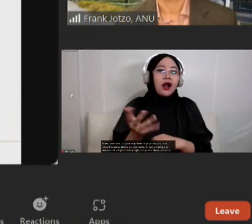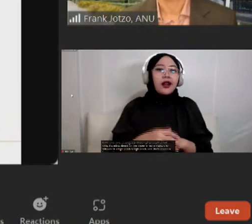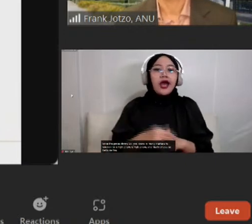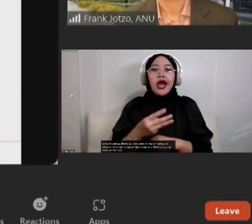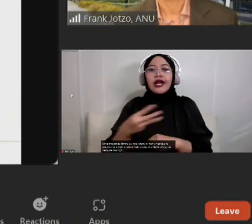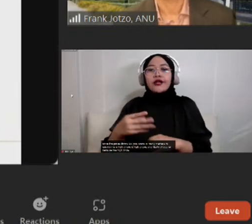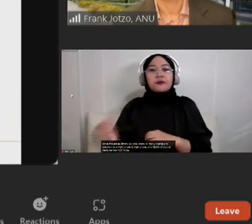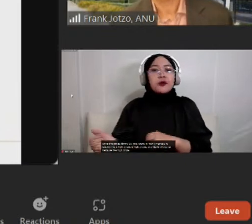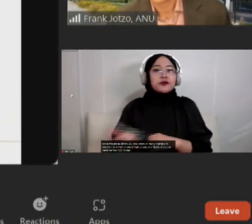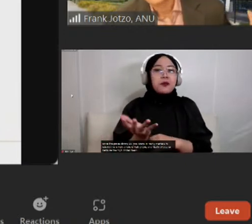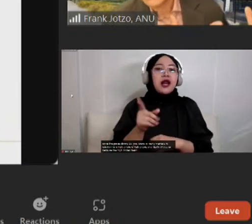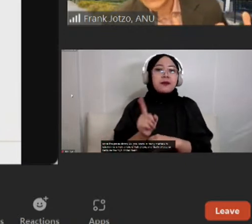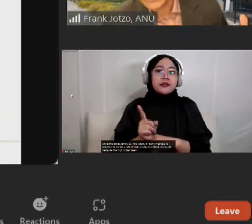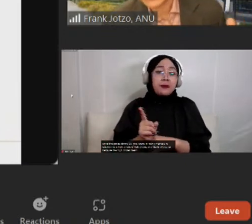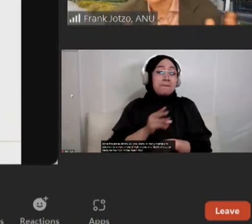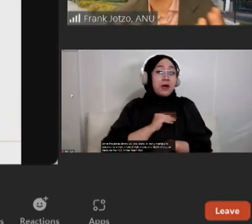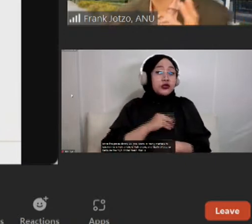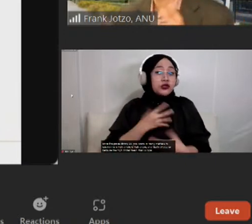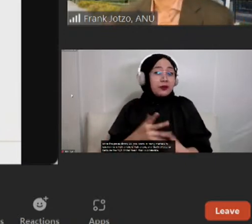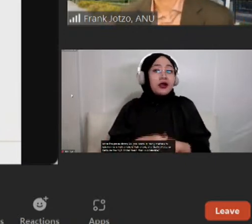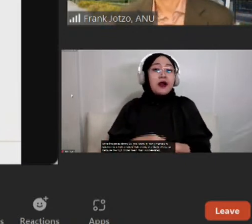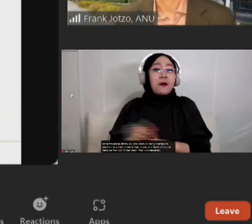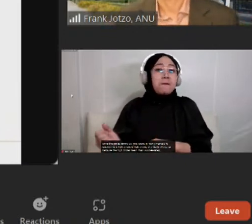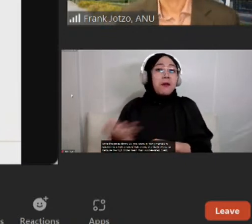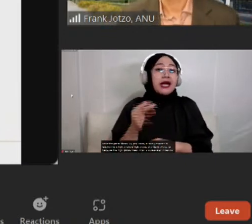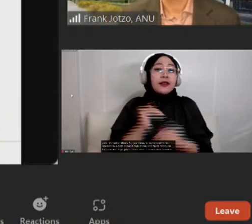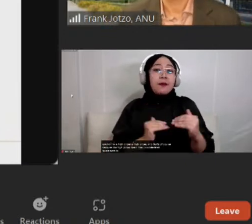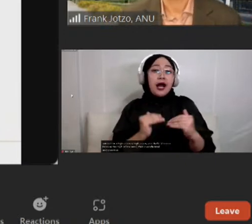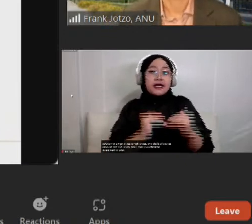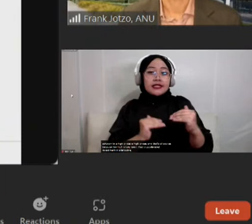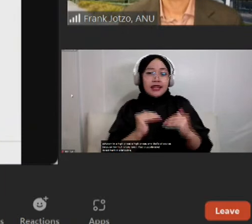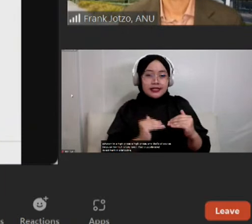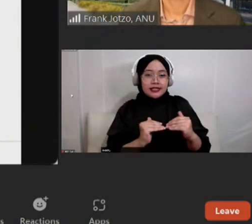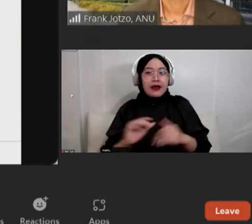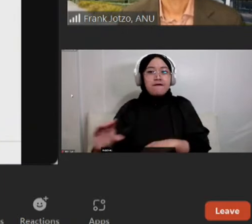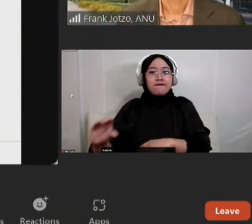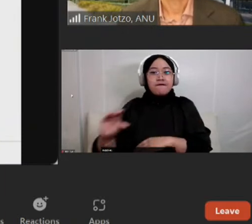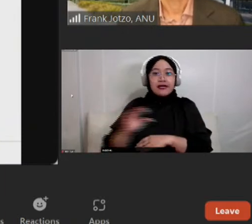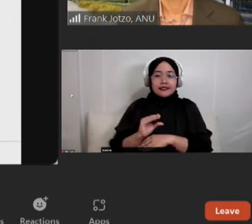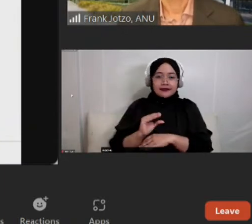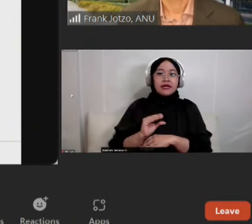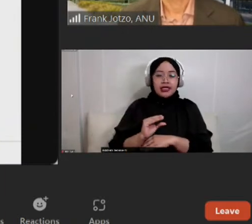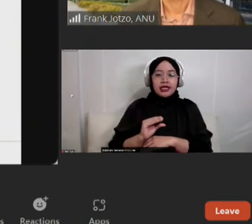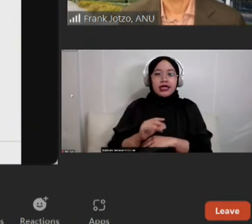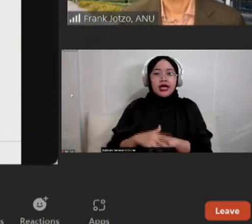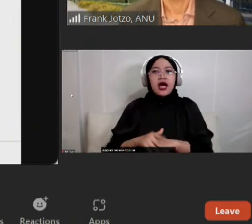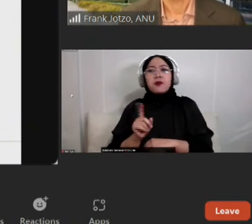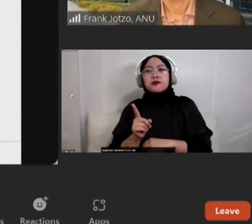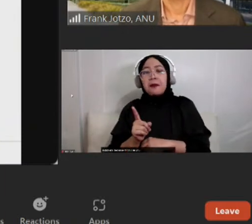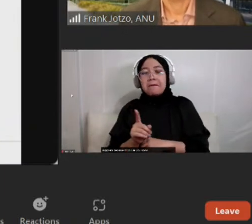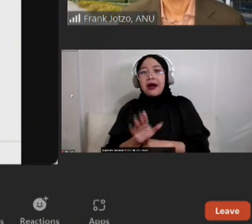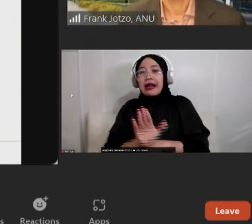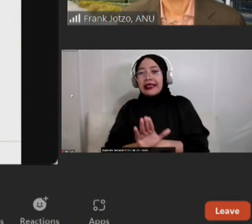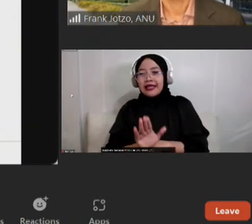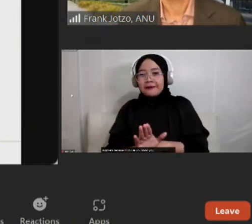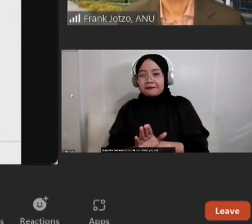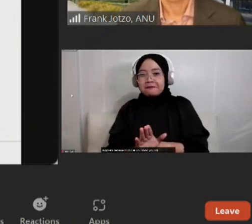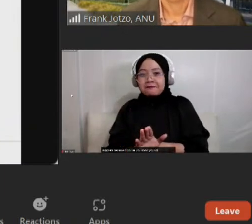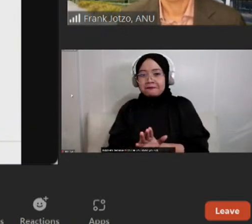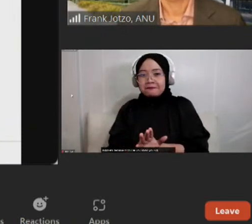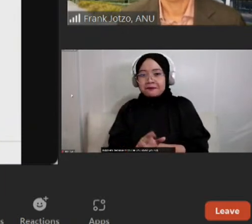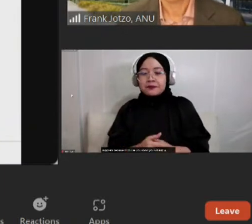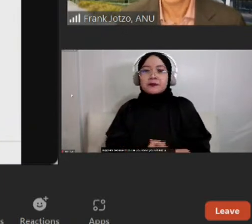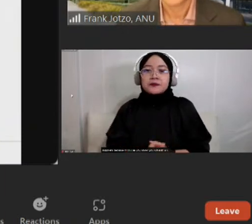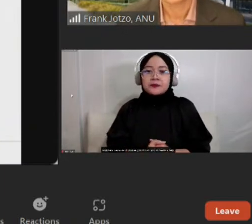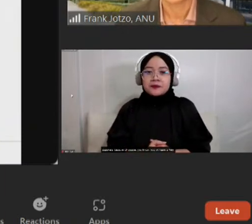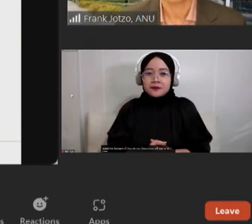because the high prices mean that there's accelerated investment in alternative supplies, because, of course, you will